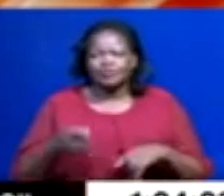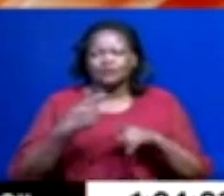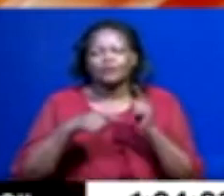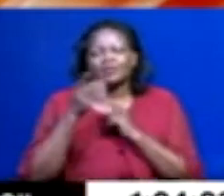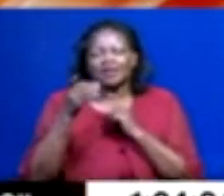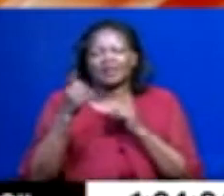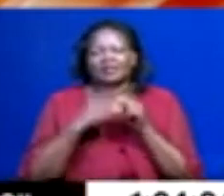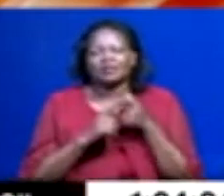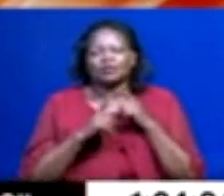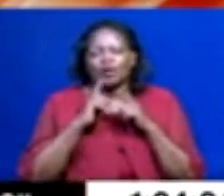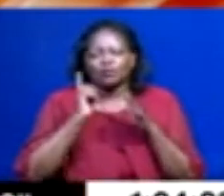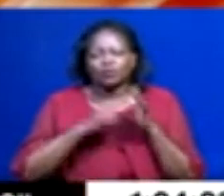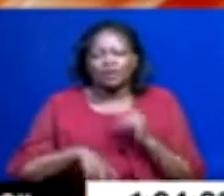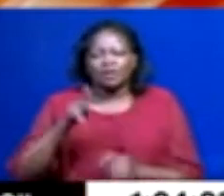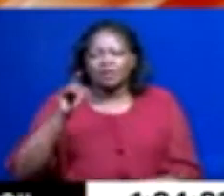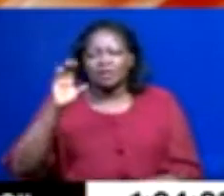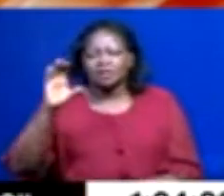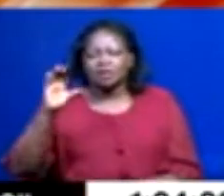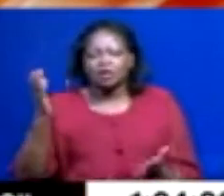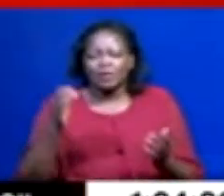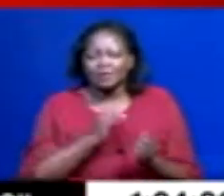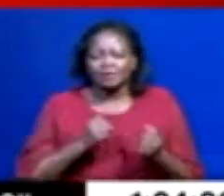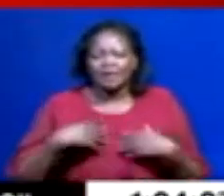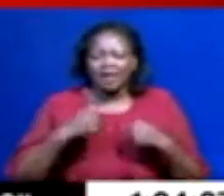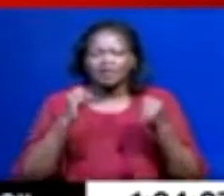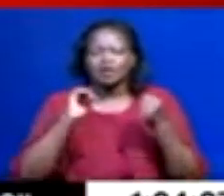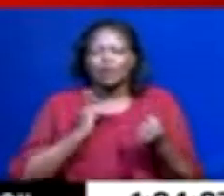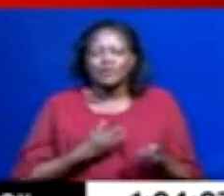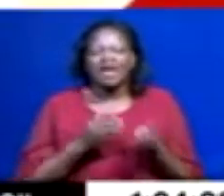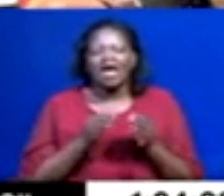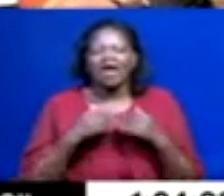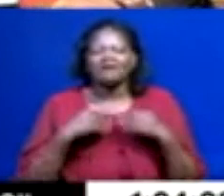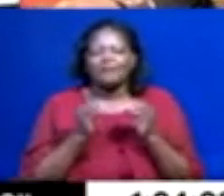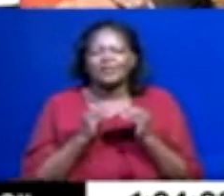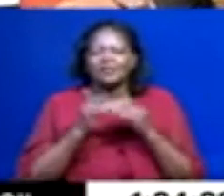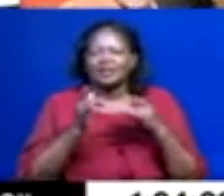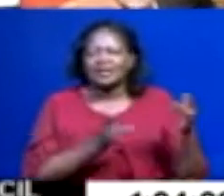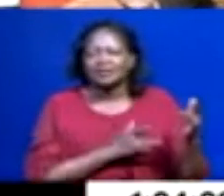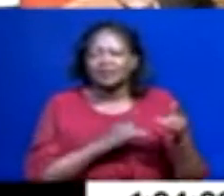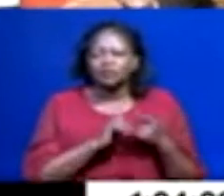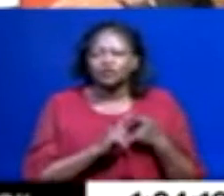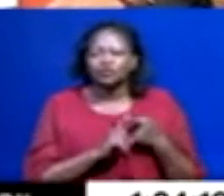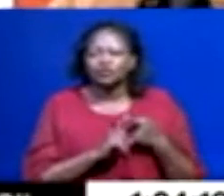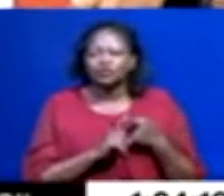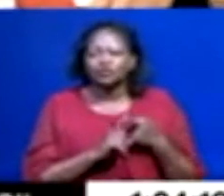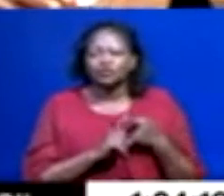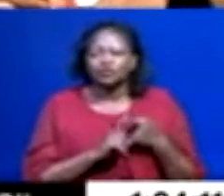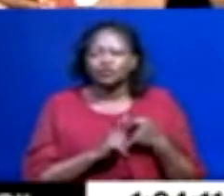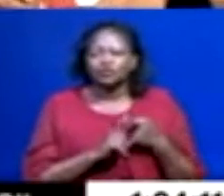We now cross over to the KICC, where the Senate Health Committee is having a sitting in regards to the